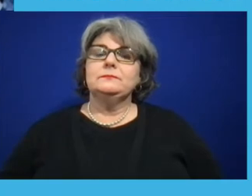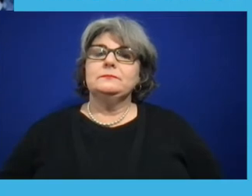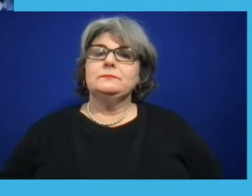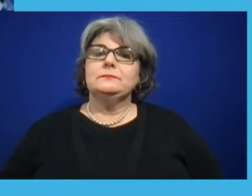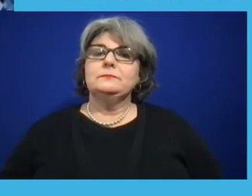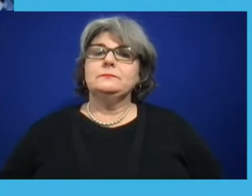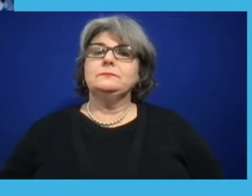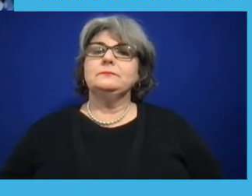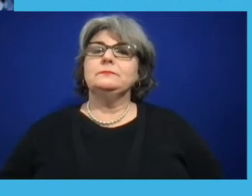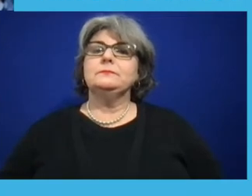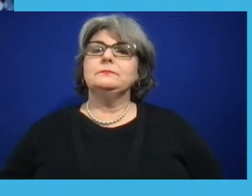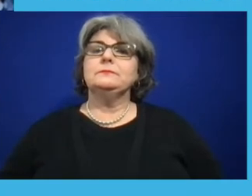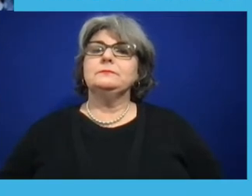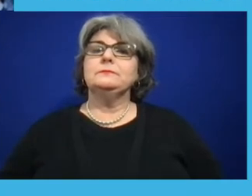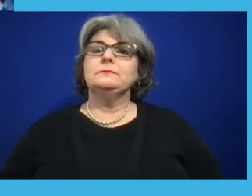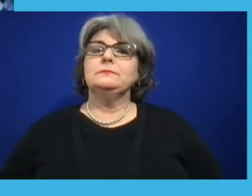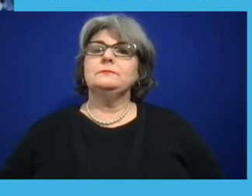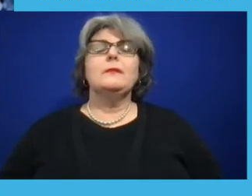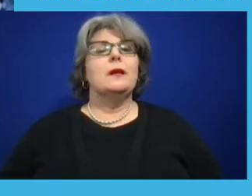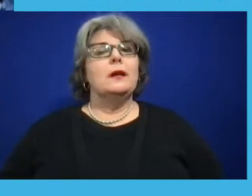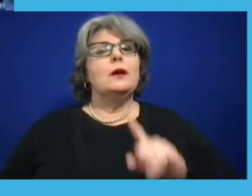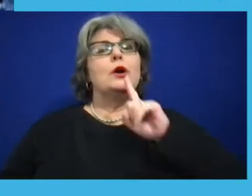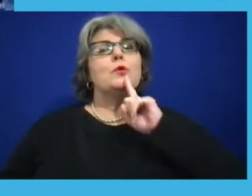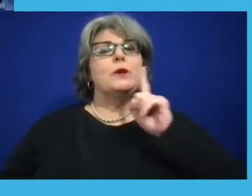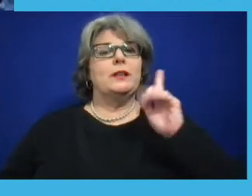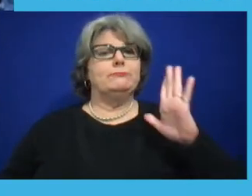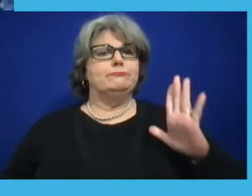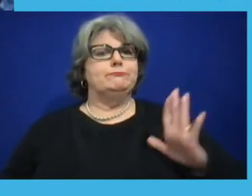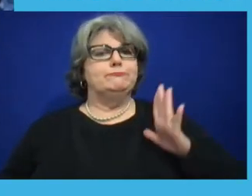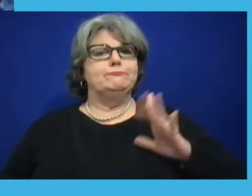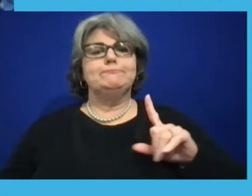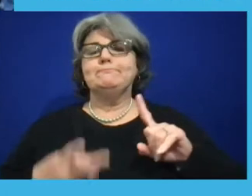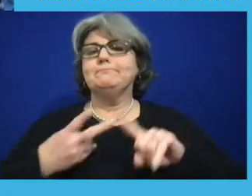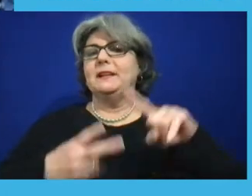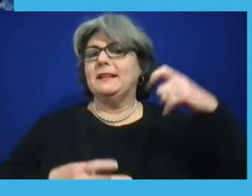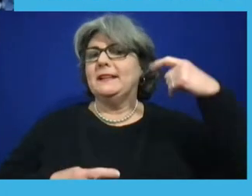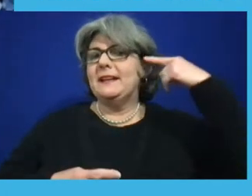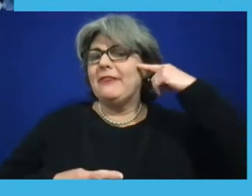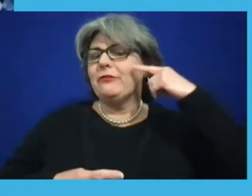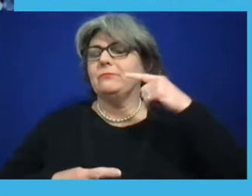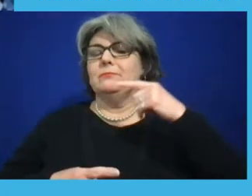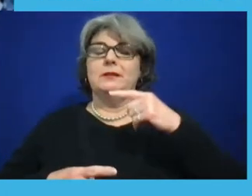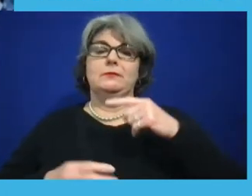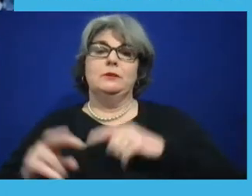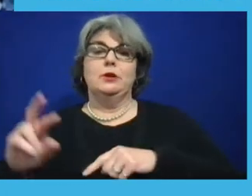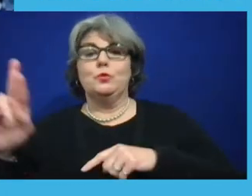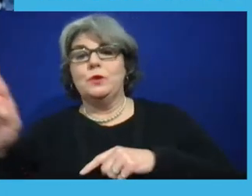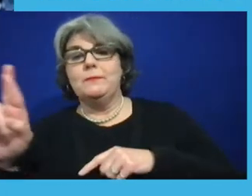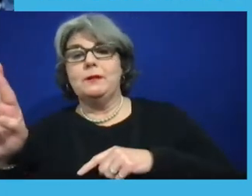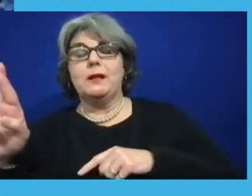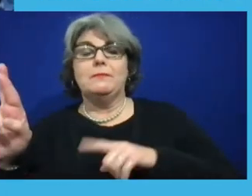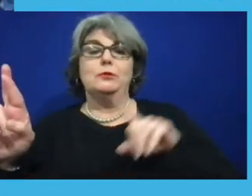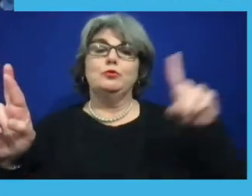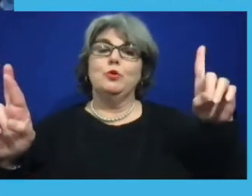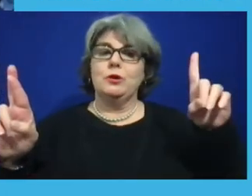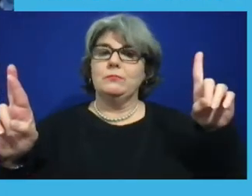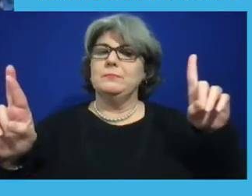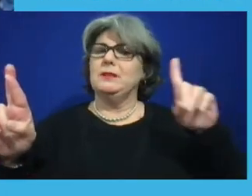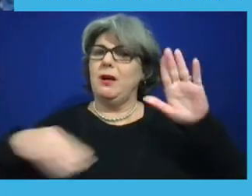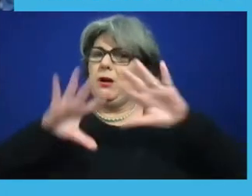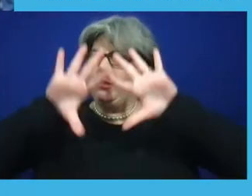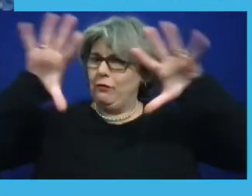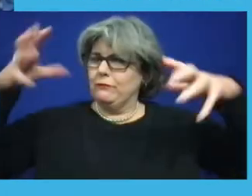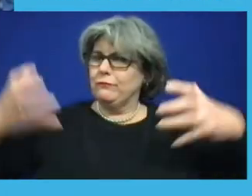An erosion of basic civility and democratic norms in